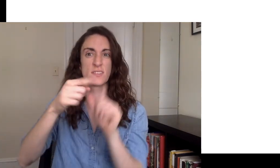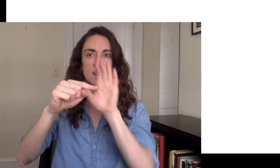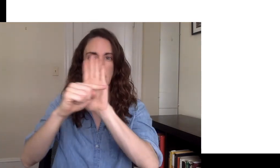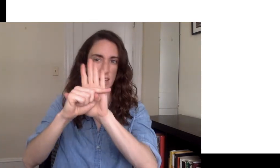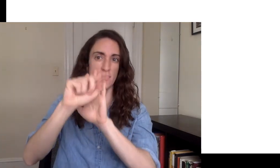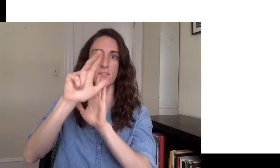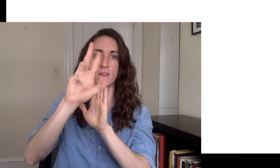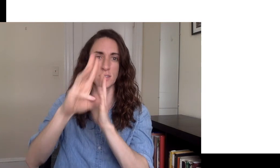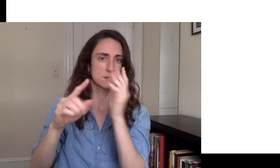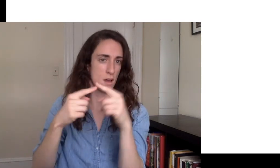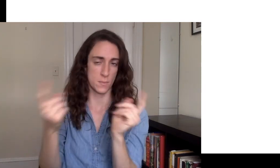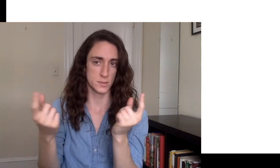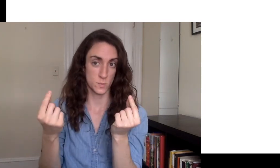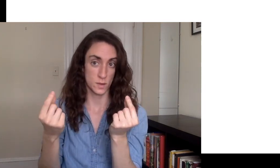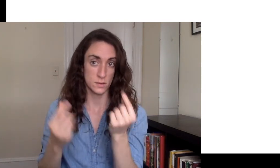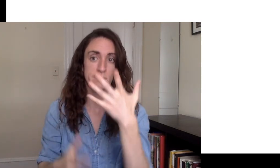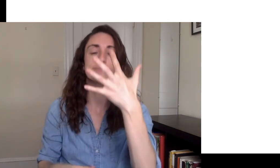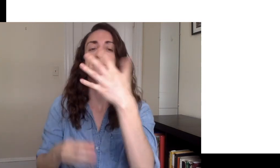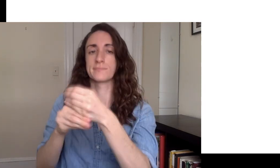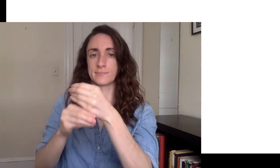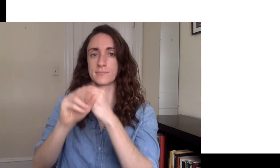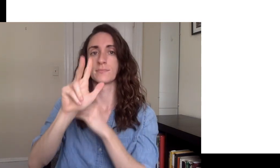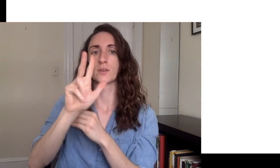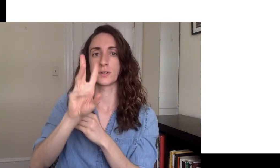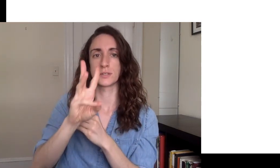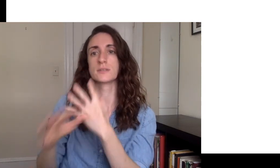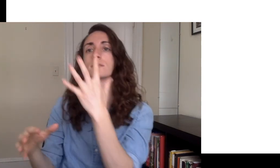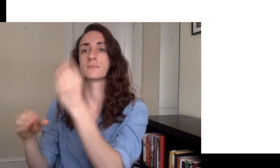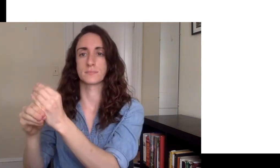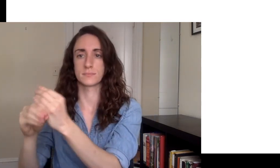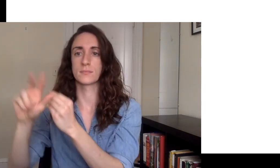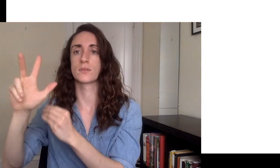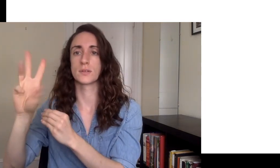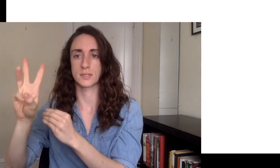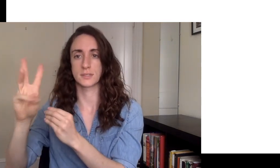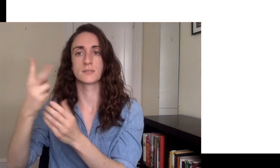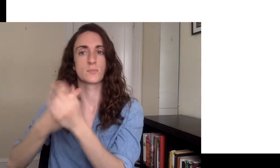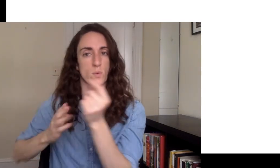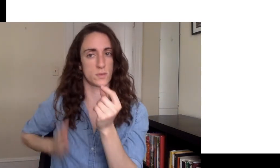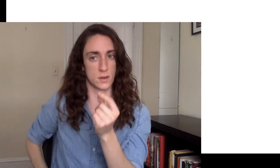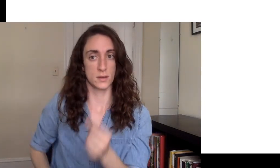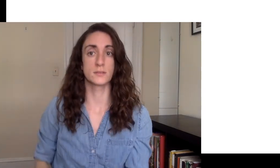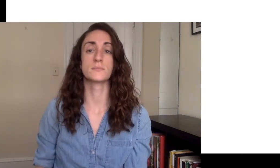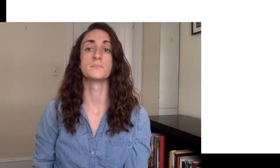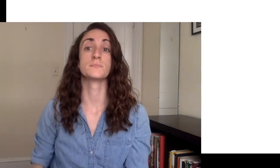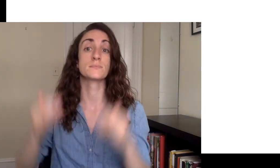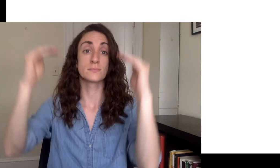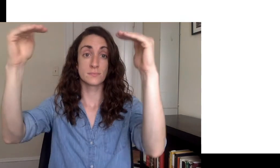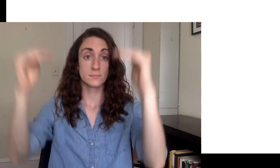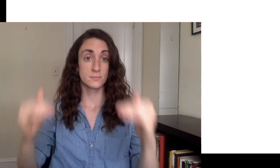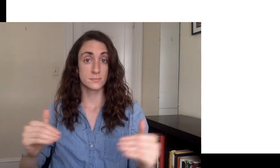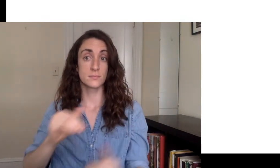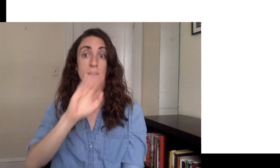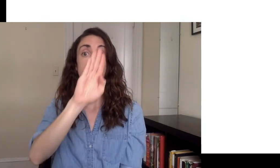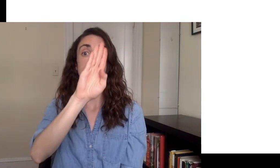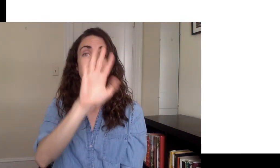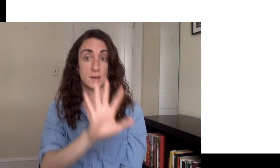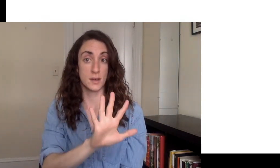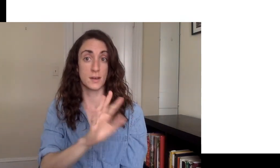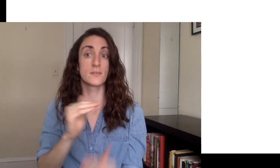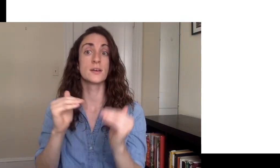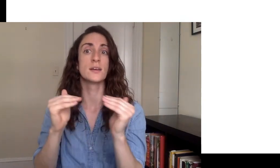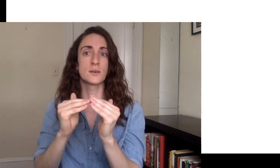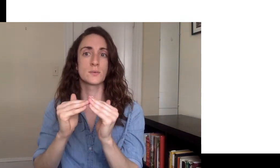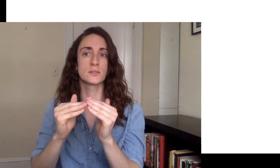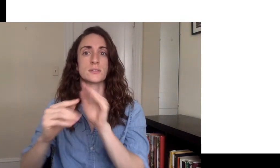with the addition and subtraction. So the opposite of negative 36 here is plus 36 to both sides. From there we have b over 5